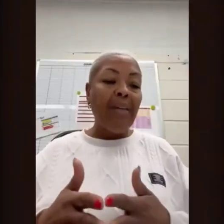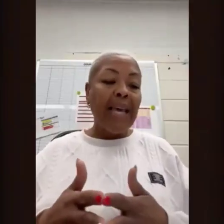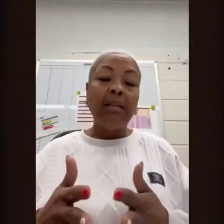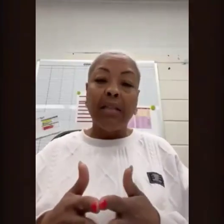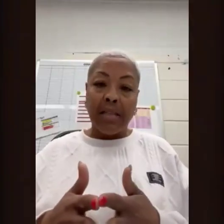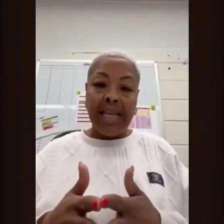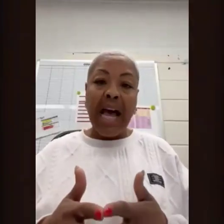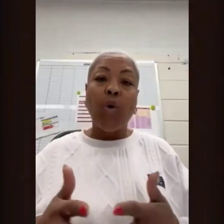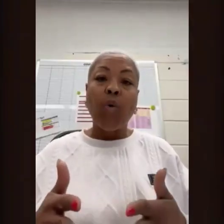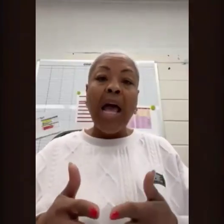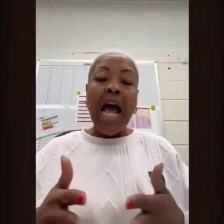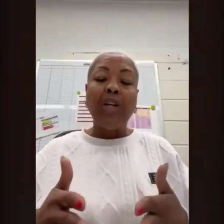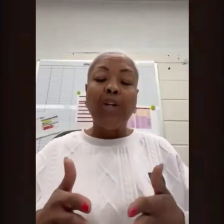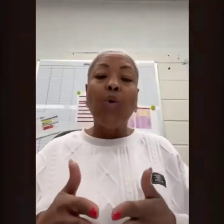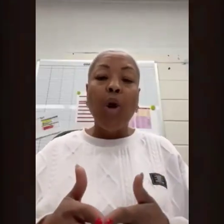Meaning I'm not.